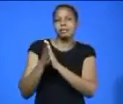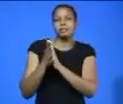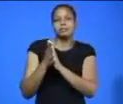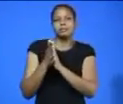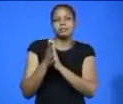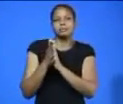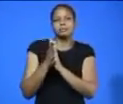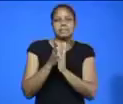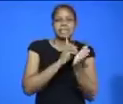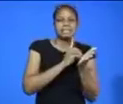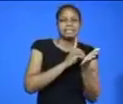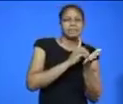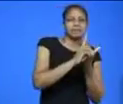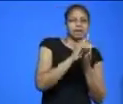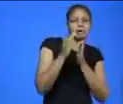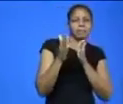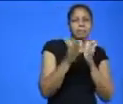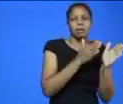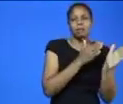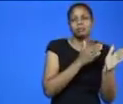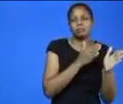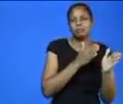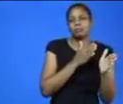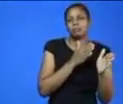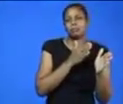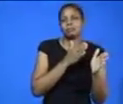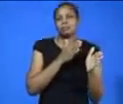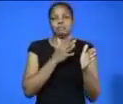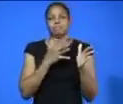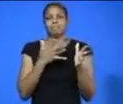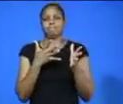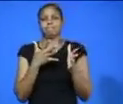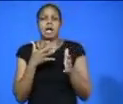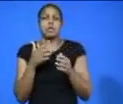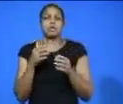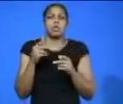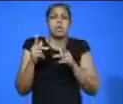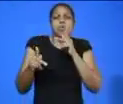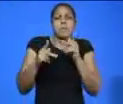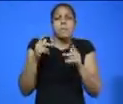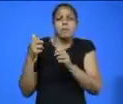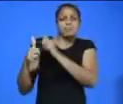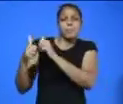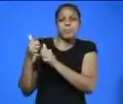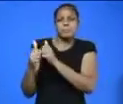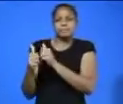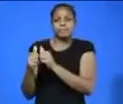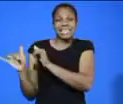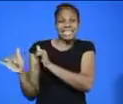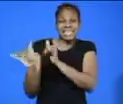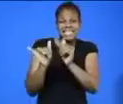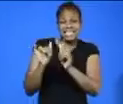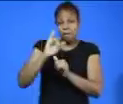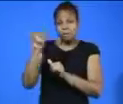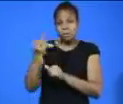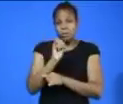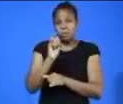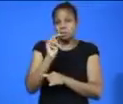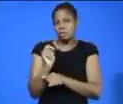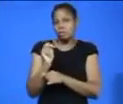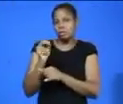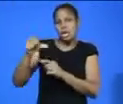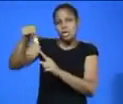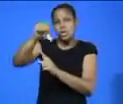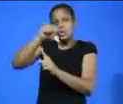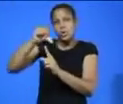human perplexity. Walk with the preacher. So the same John, anointed with the Holy